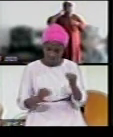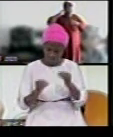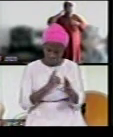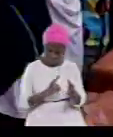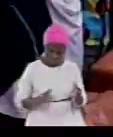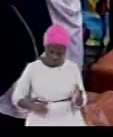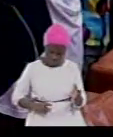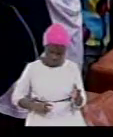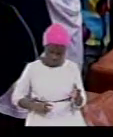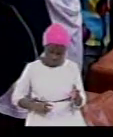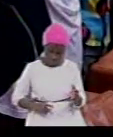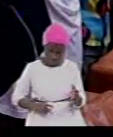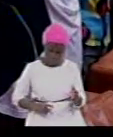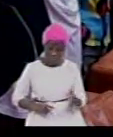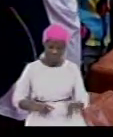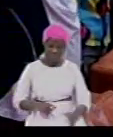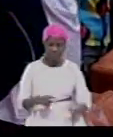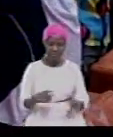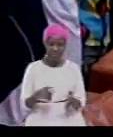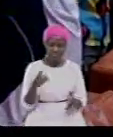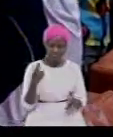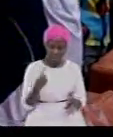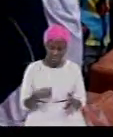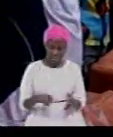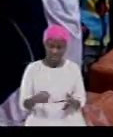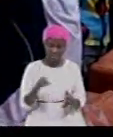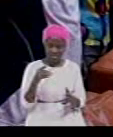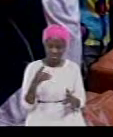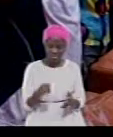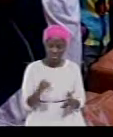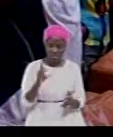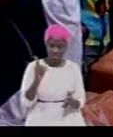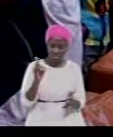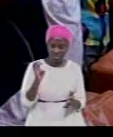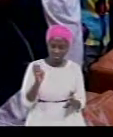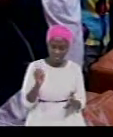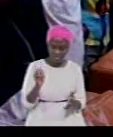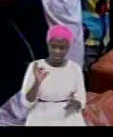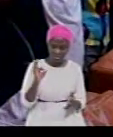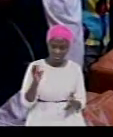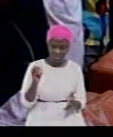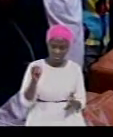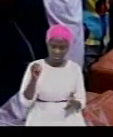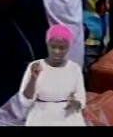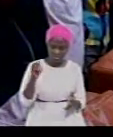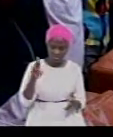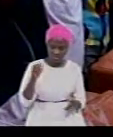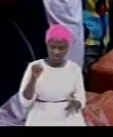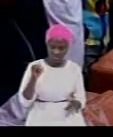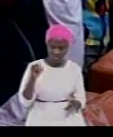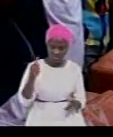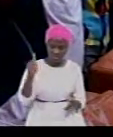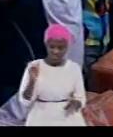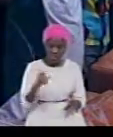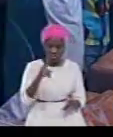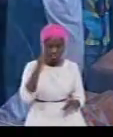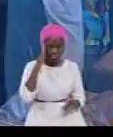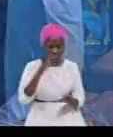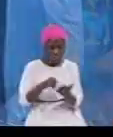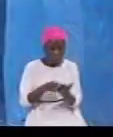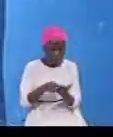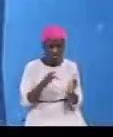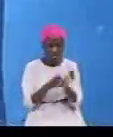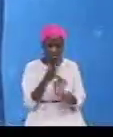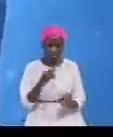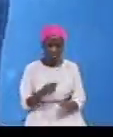Lord, deformity, you will correct. Infirmity, you will remove. Sickness, you will